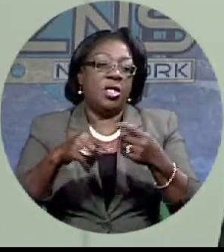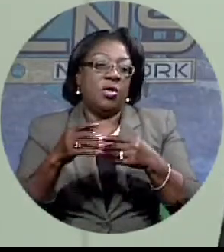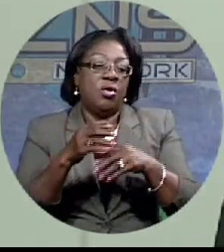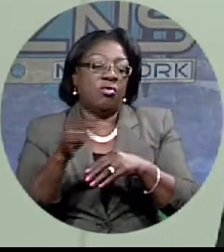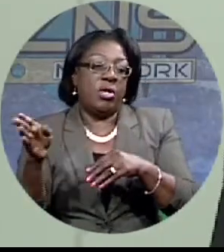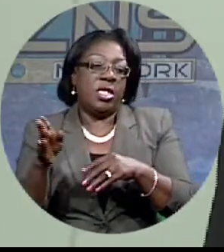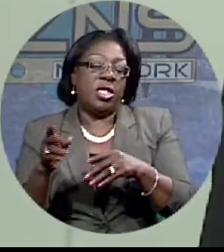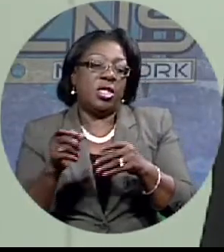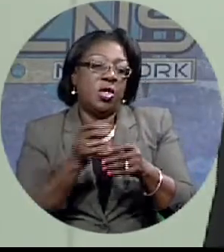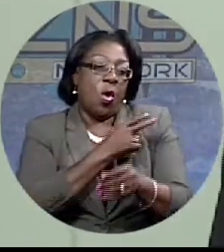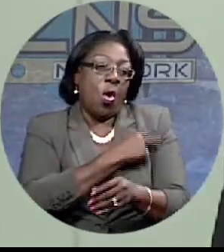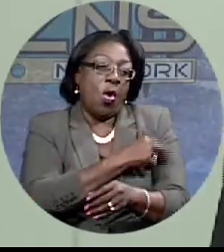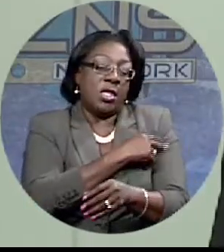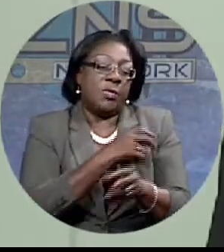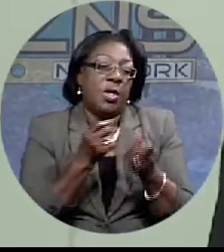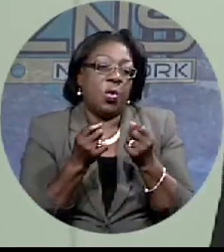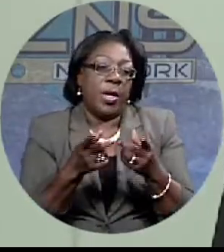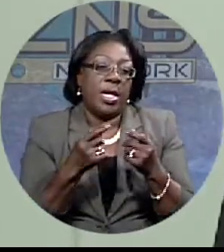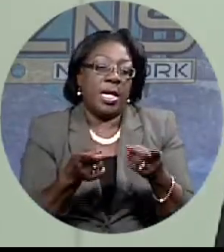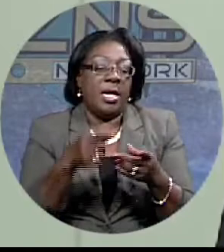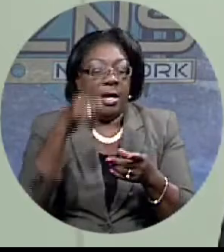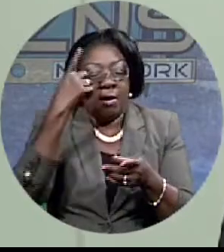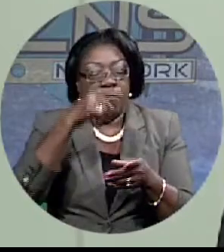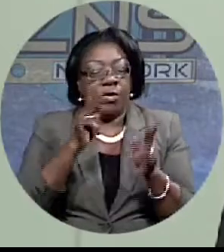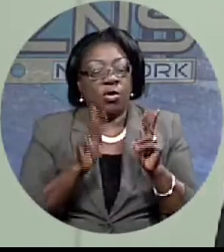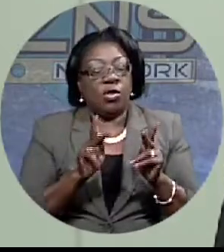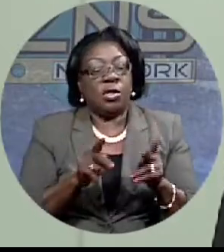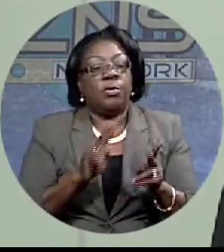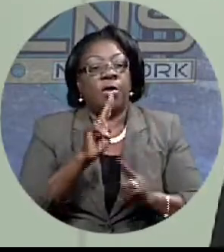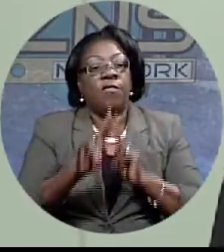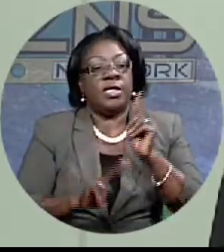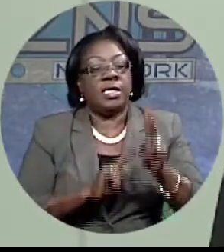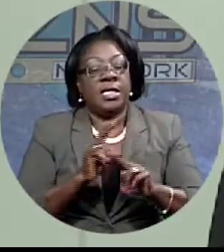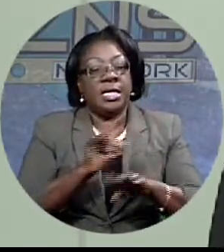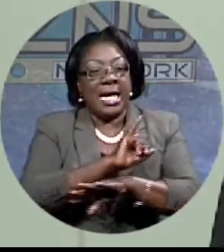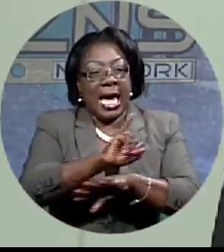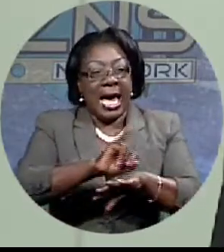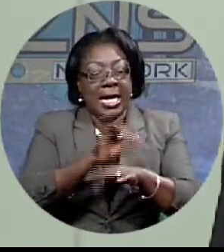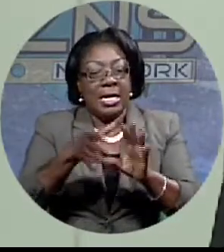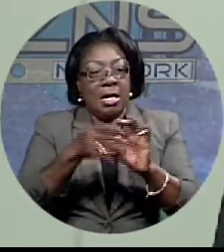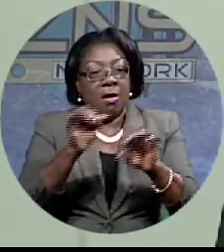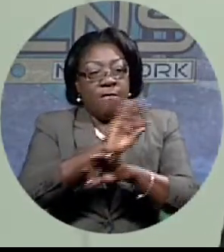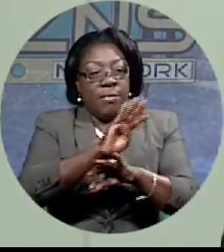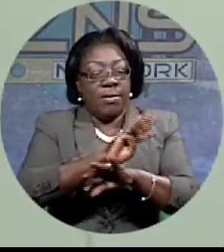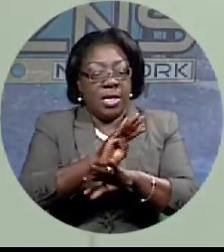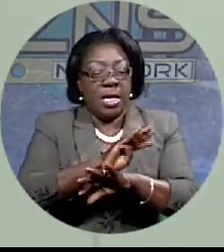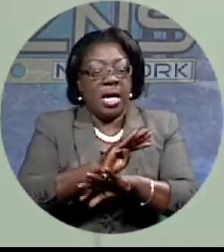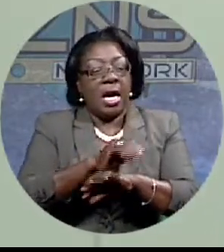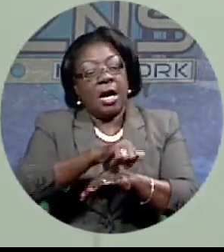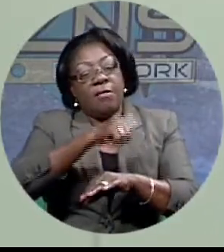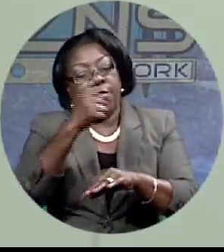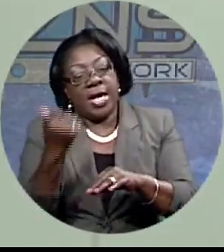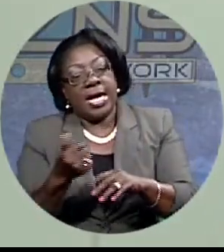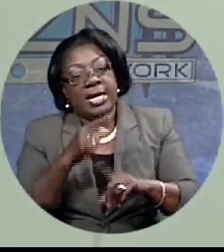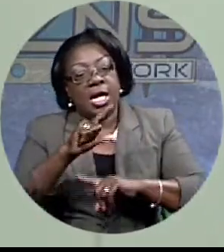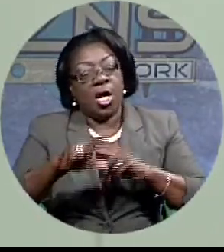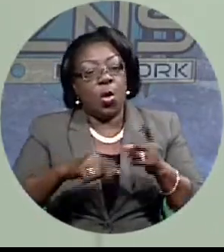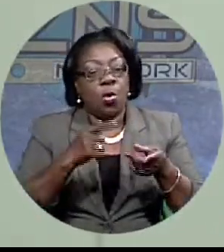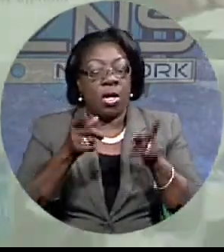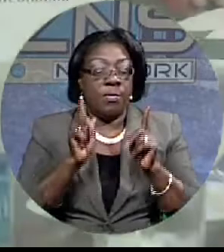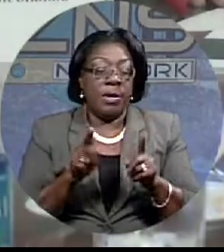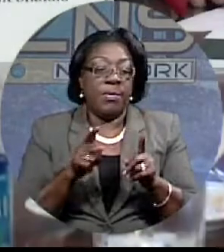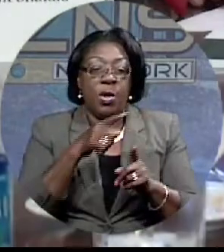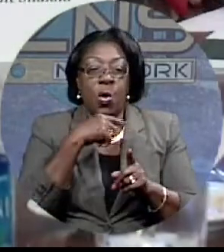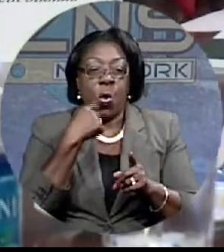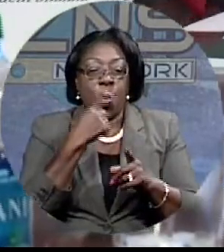center for those people visiting the island of Bimini and for any local resident who is critically